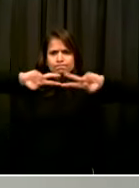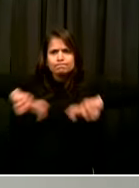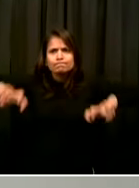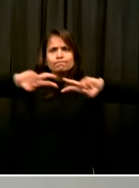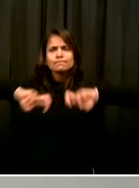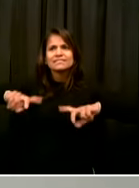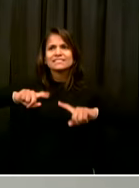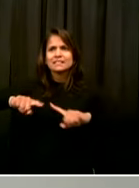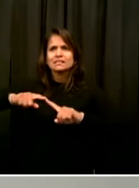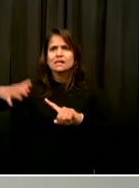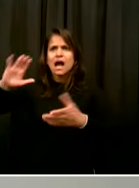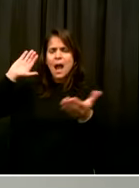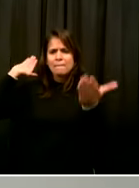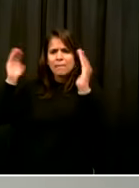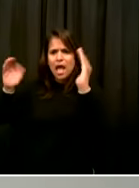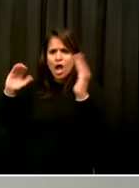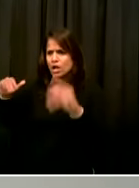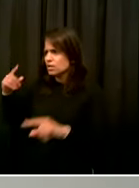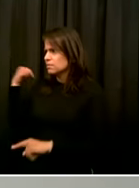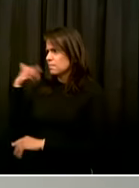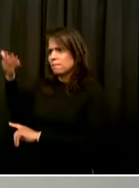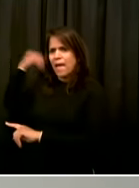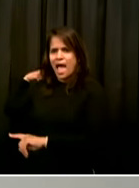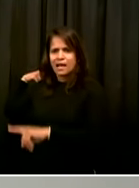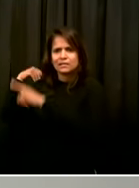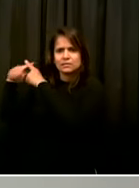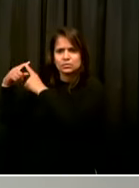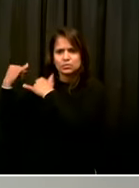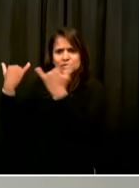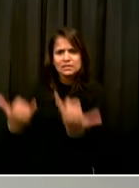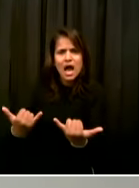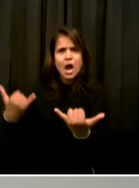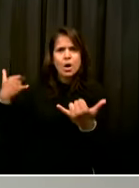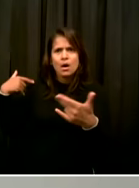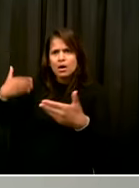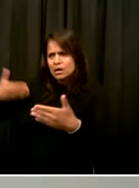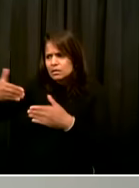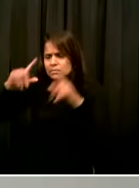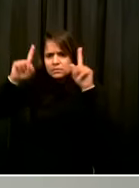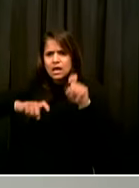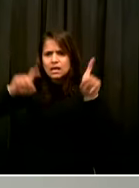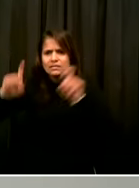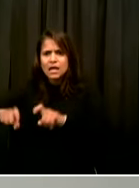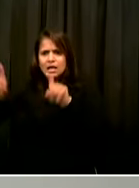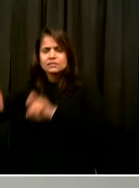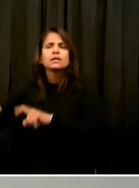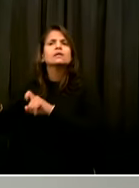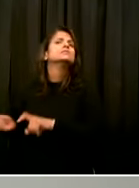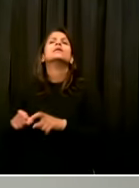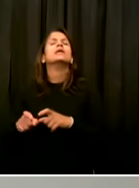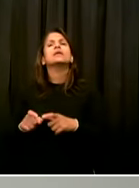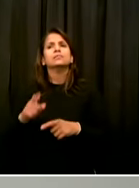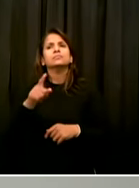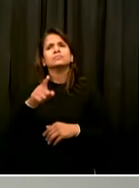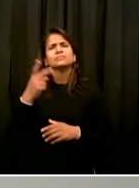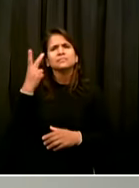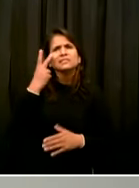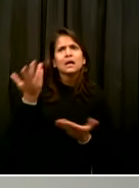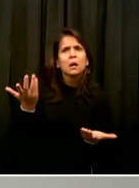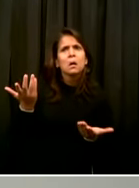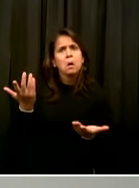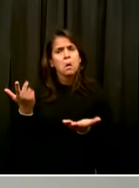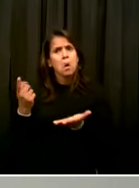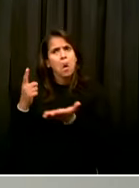work. And that's really one of the challenges that we have. These are all great studies that have looked back in time. But they haven't actually shown